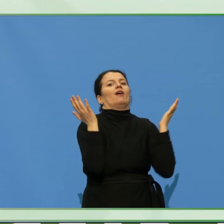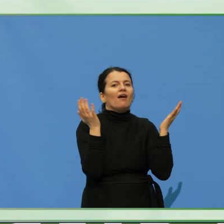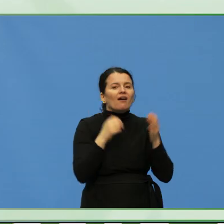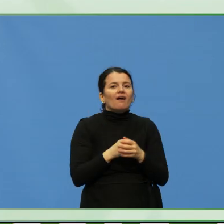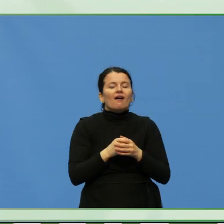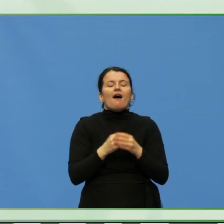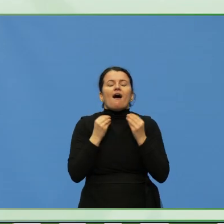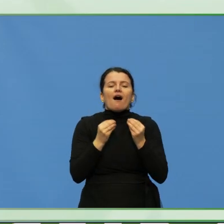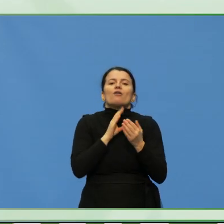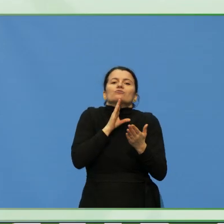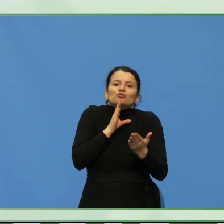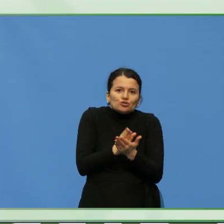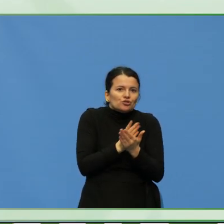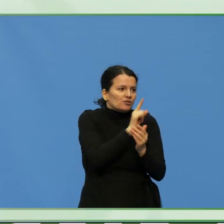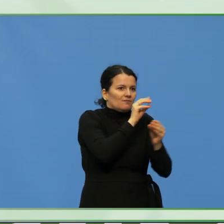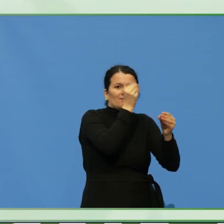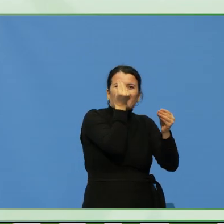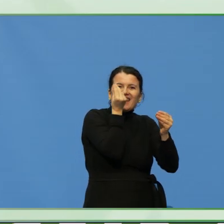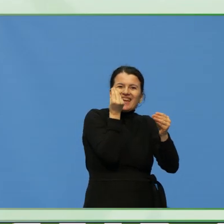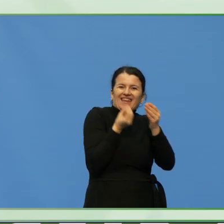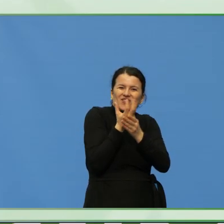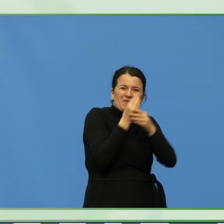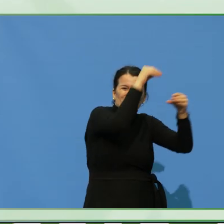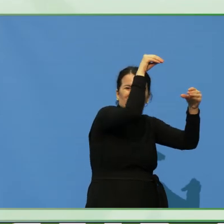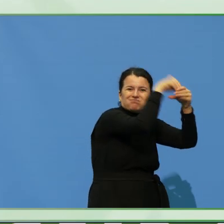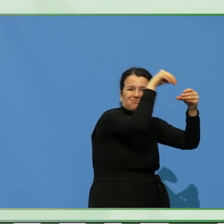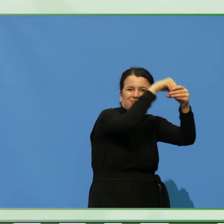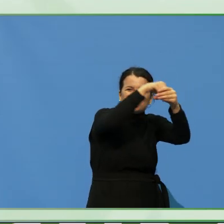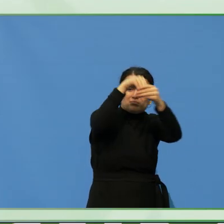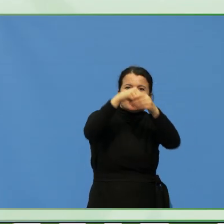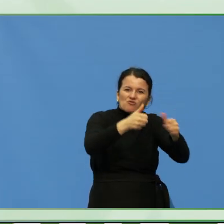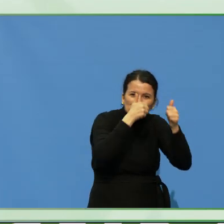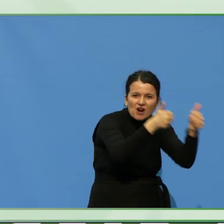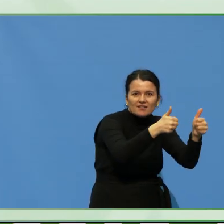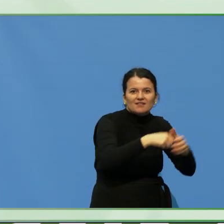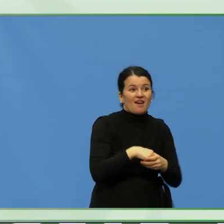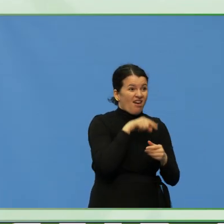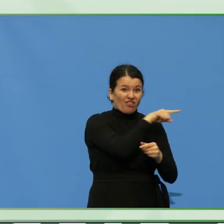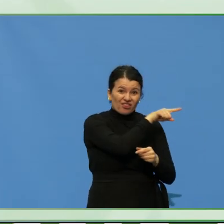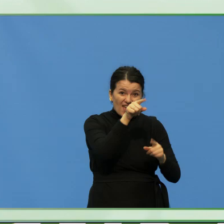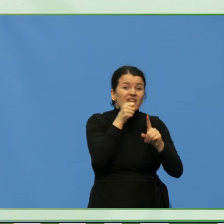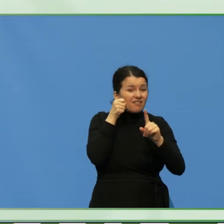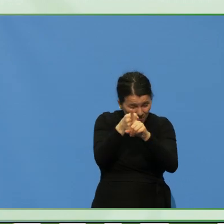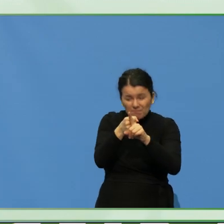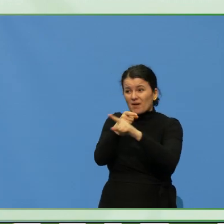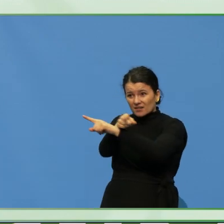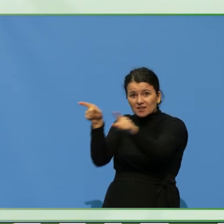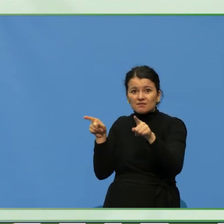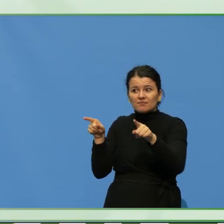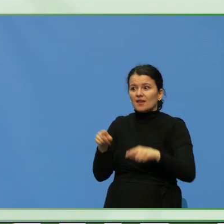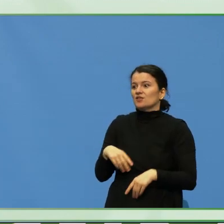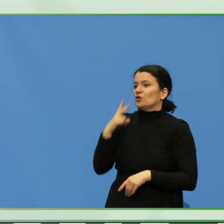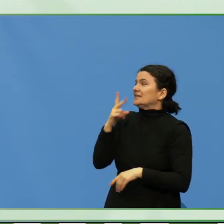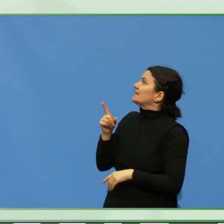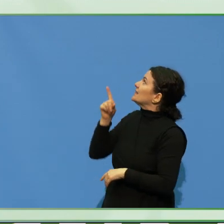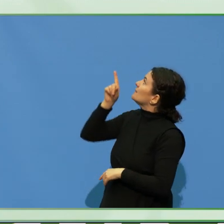thrilling part is that it's having an impact. So I put 4 images on the screen. The one on the